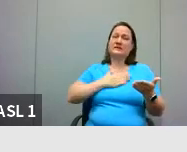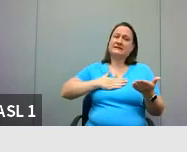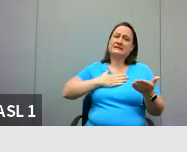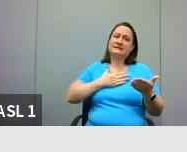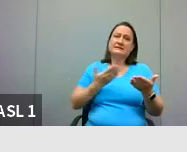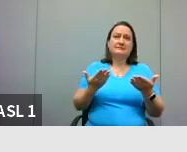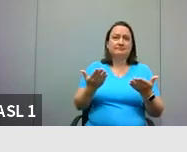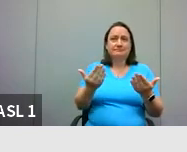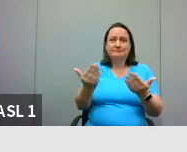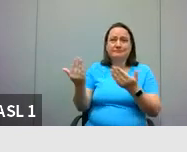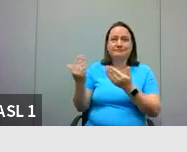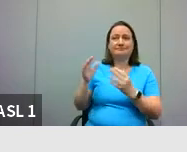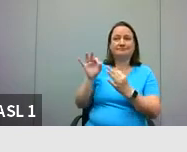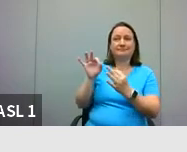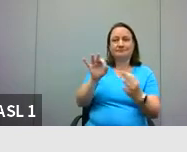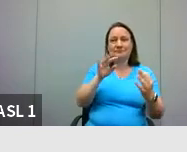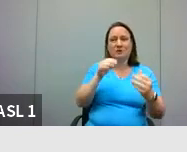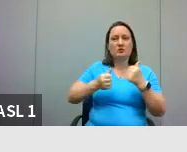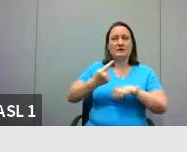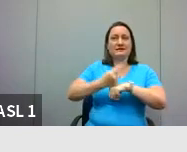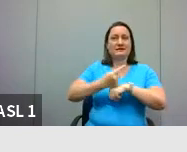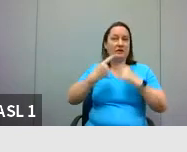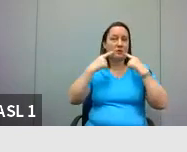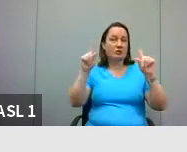give input as to which days work.